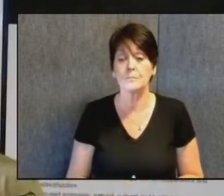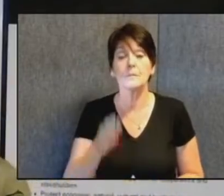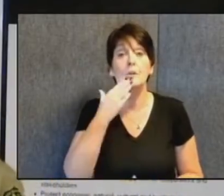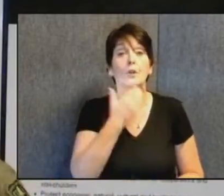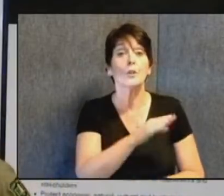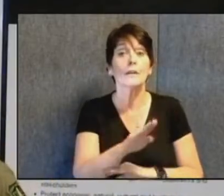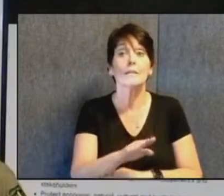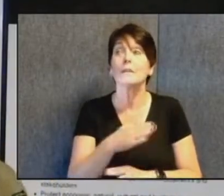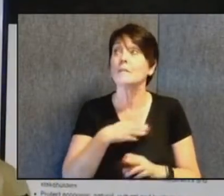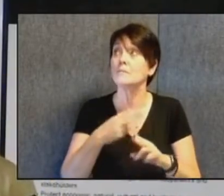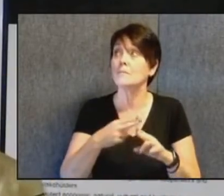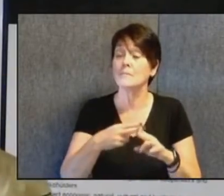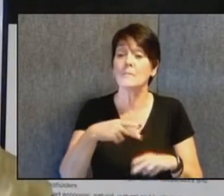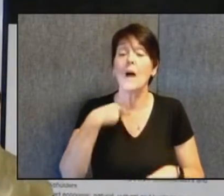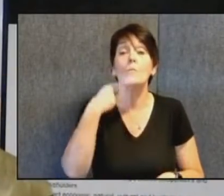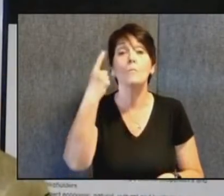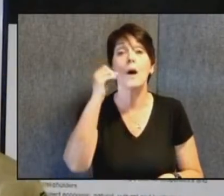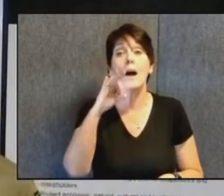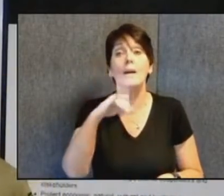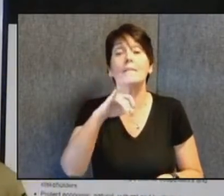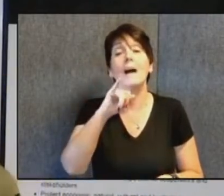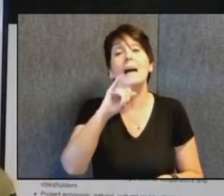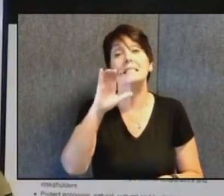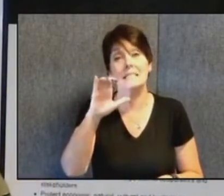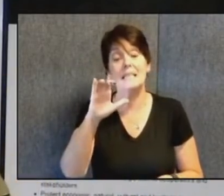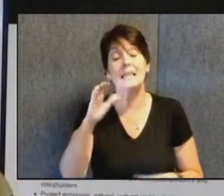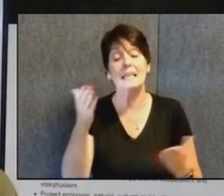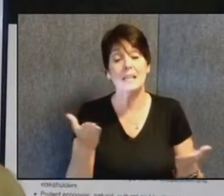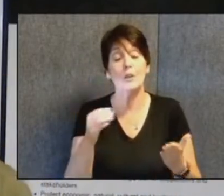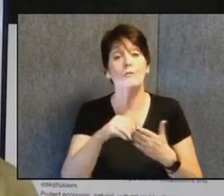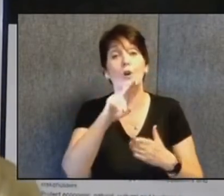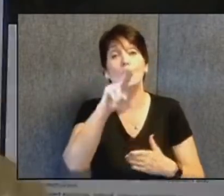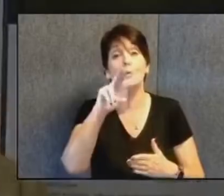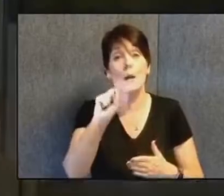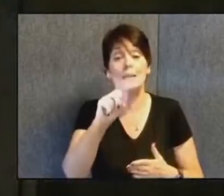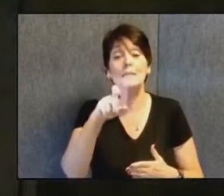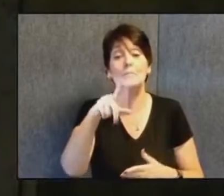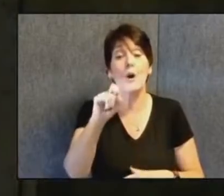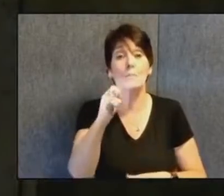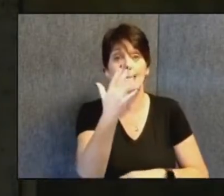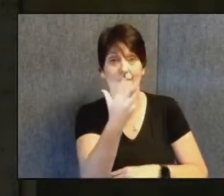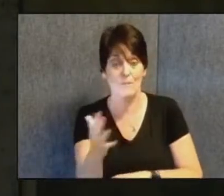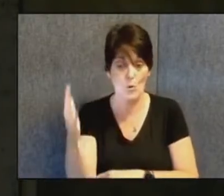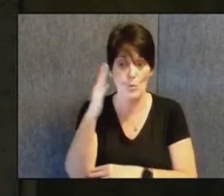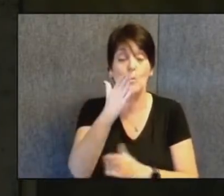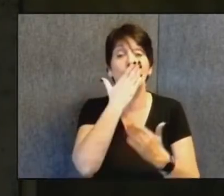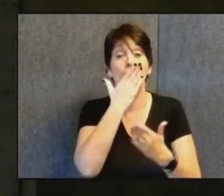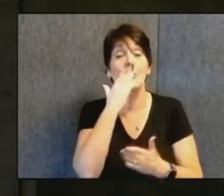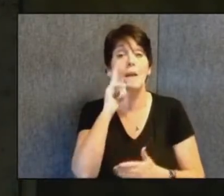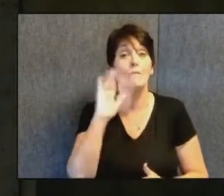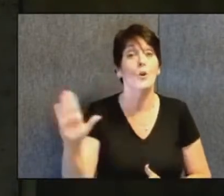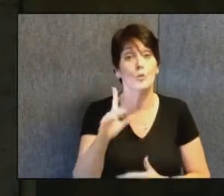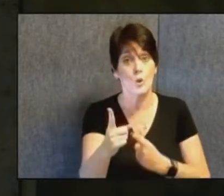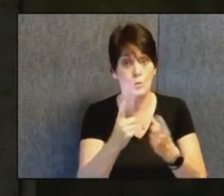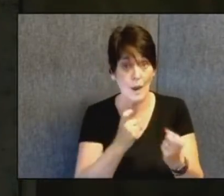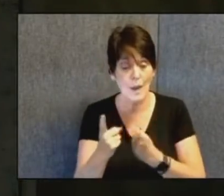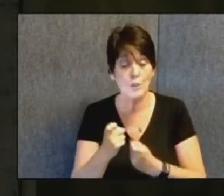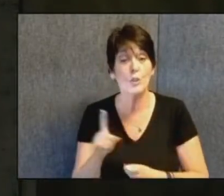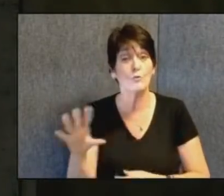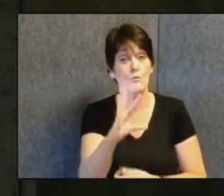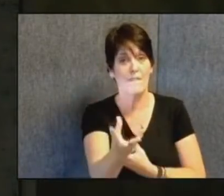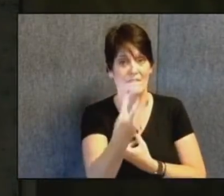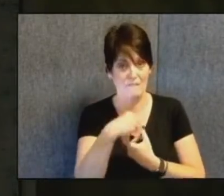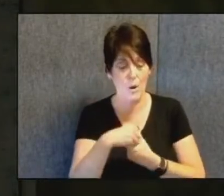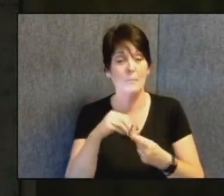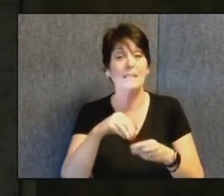Good evening. My name is Ben Newbern. I'm one of the Unified Incident Commanders representing the United States Forest Service. Thank you for your questions. Thank you for your involvement